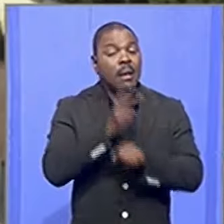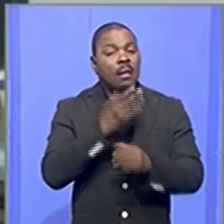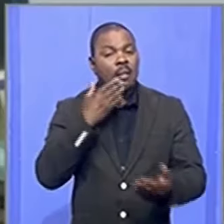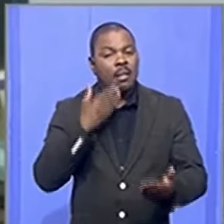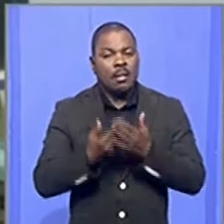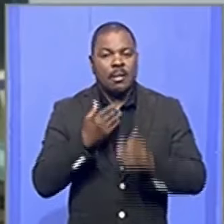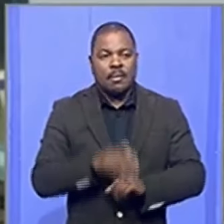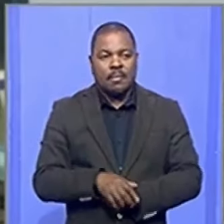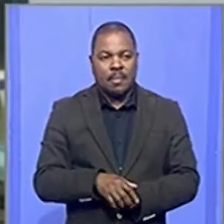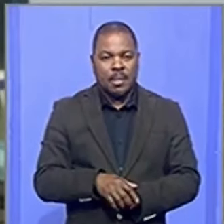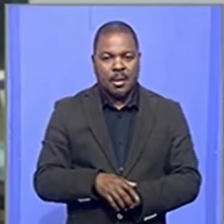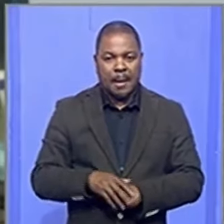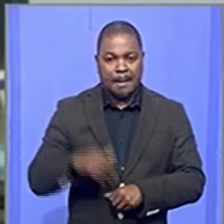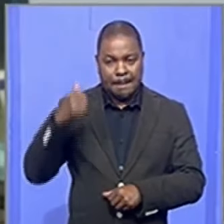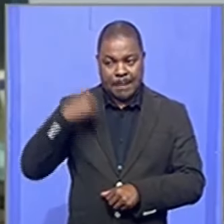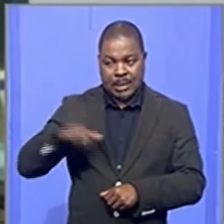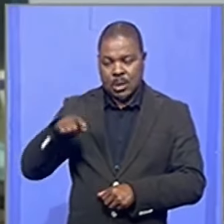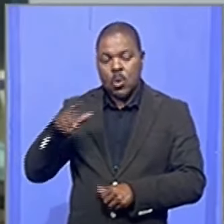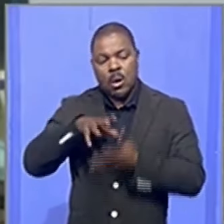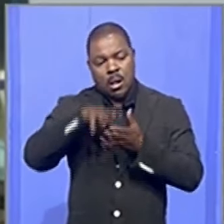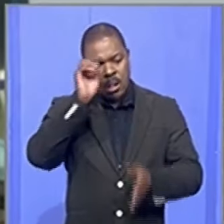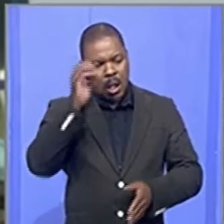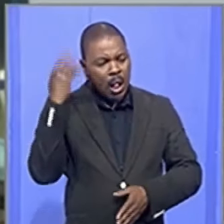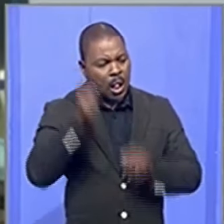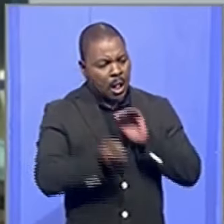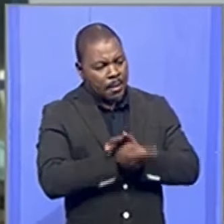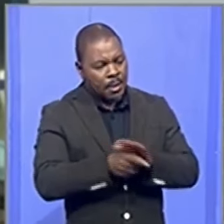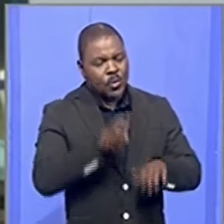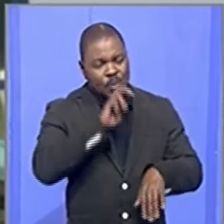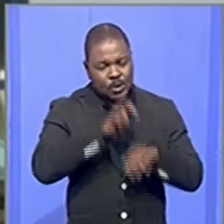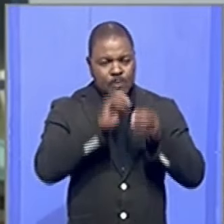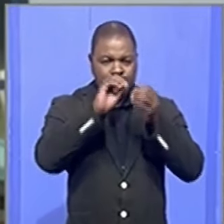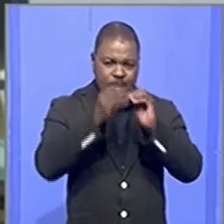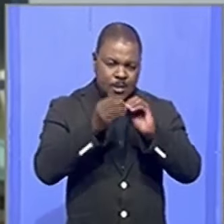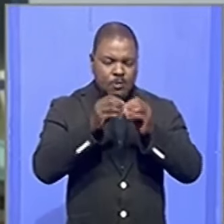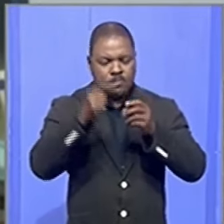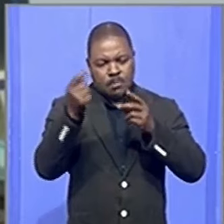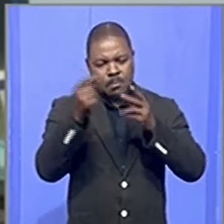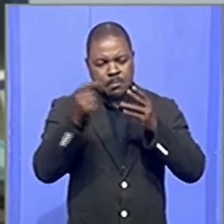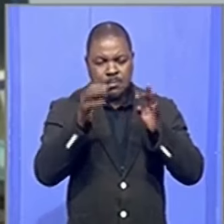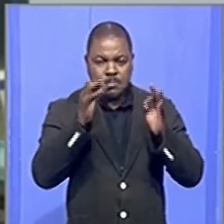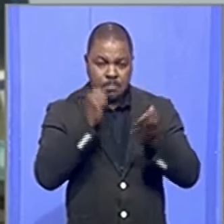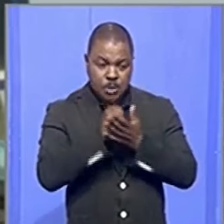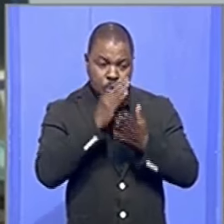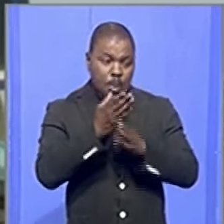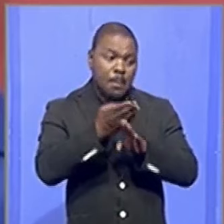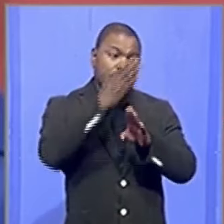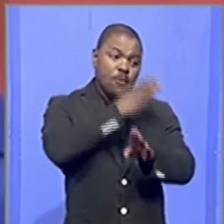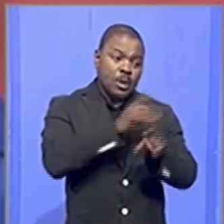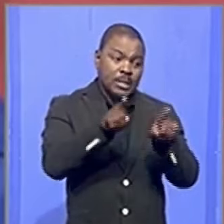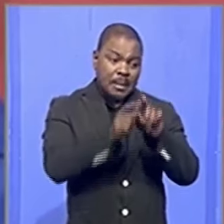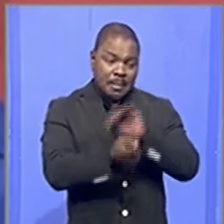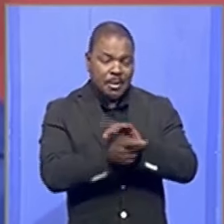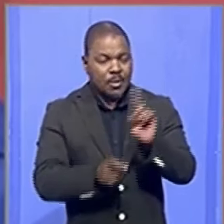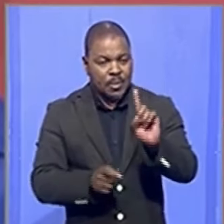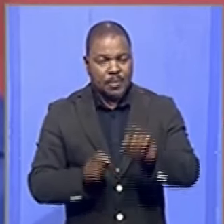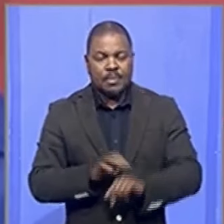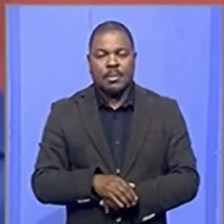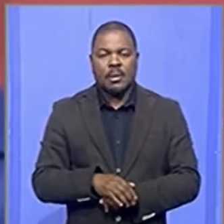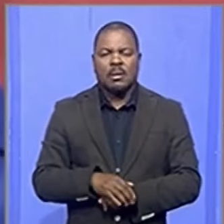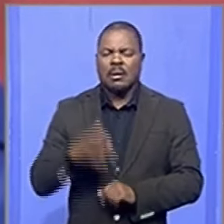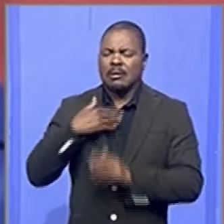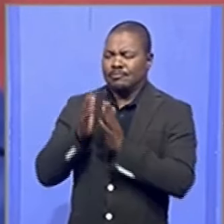ithutile go tswa mo kotsing e gore no yana ba kgona go baakanya tsa bone gore re kgone go bona gore ntho e diragetseng ga e diragale gare re kopa gore masepala a eme